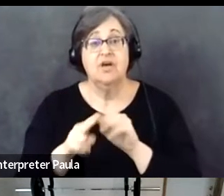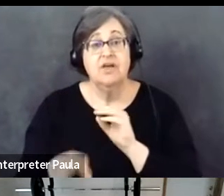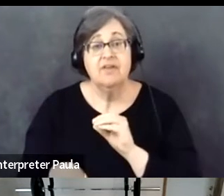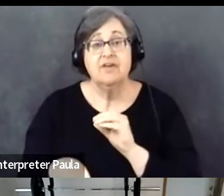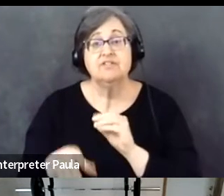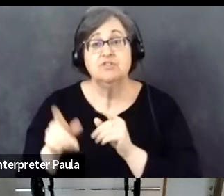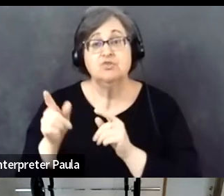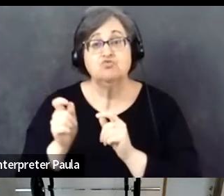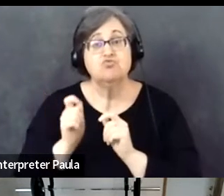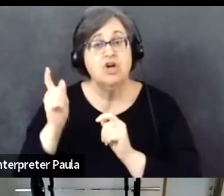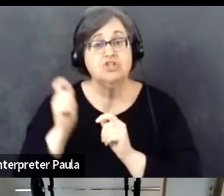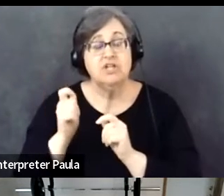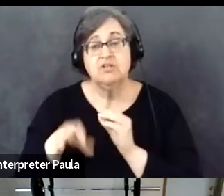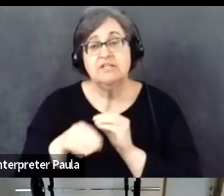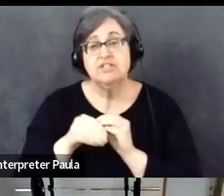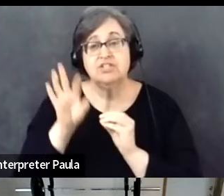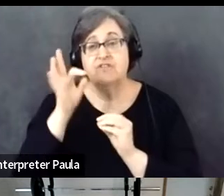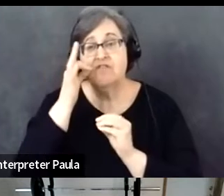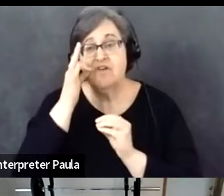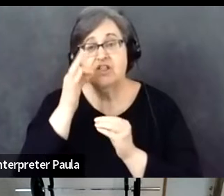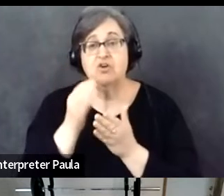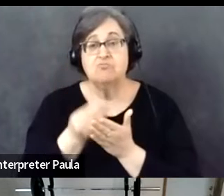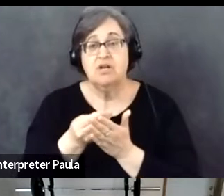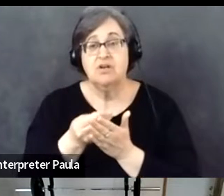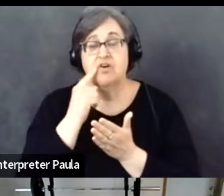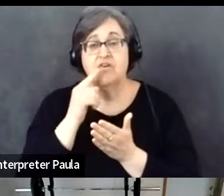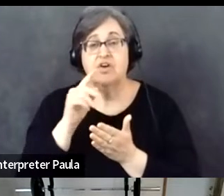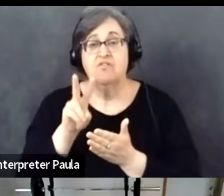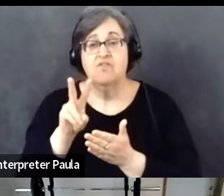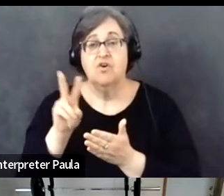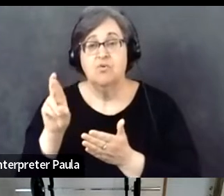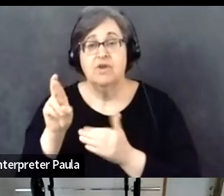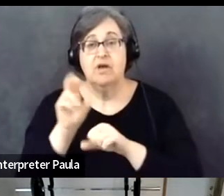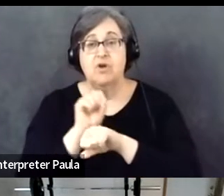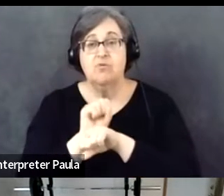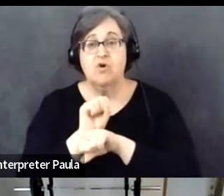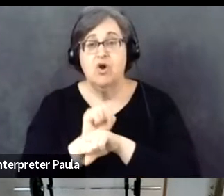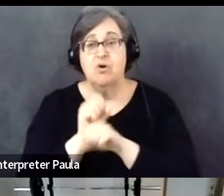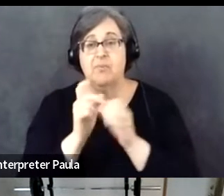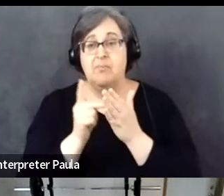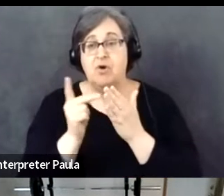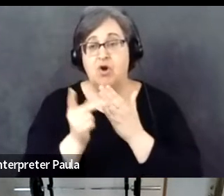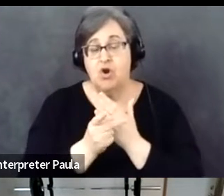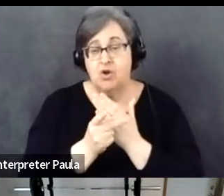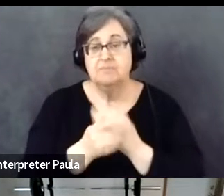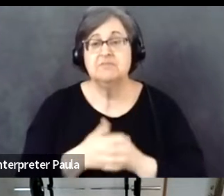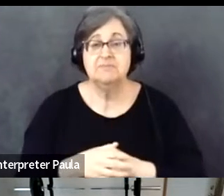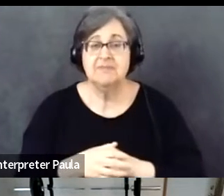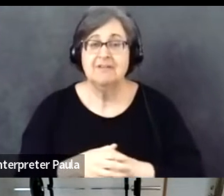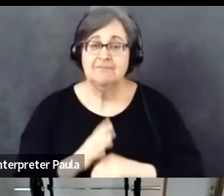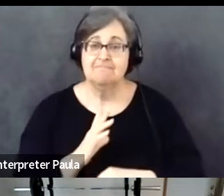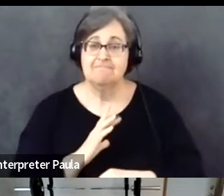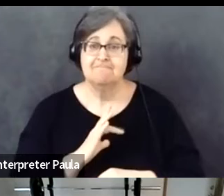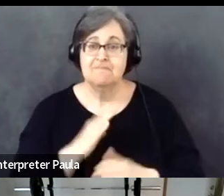federal dollars for those voc rehab employment programs that they provide. So that's really